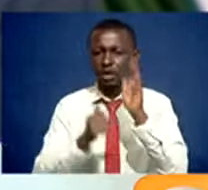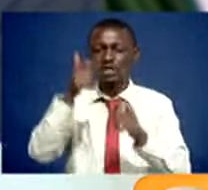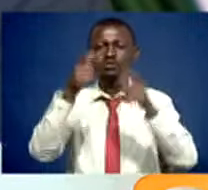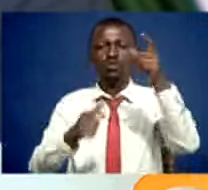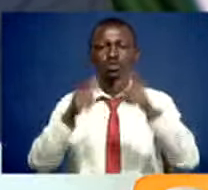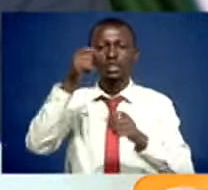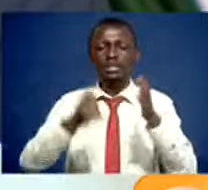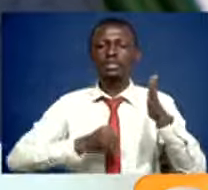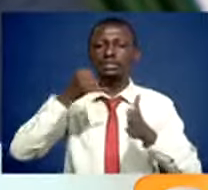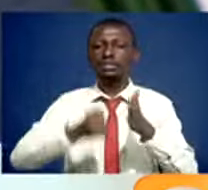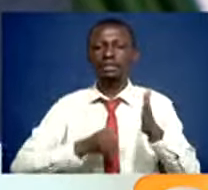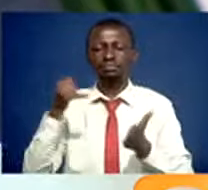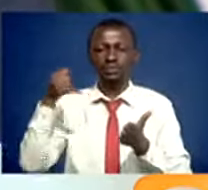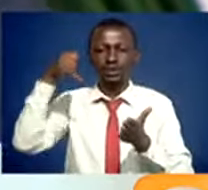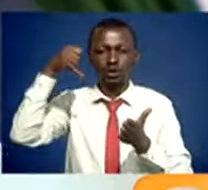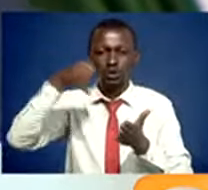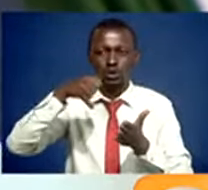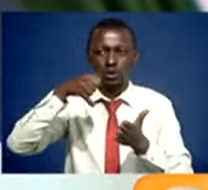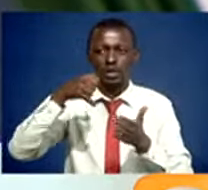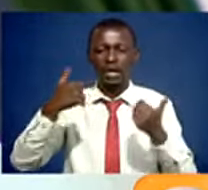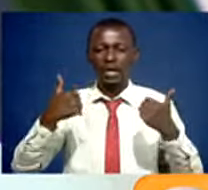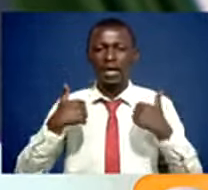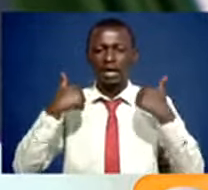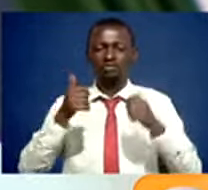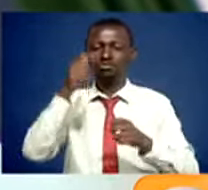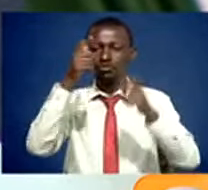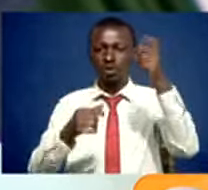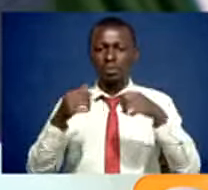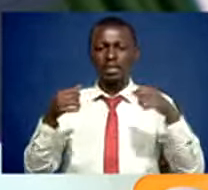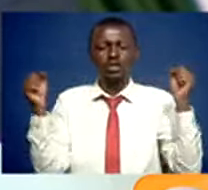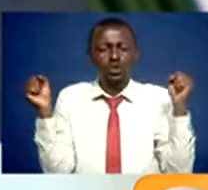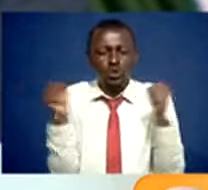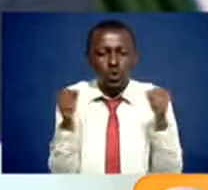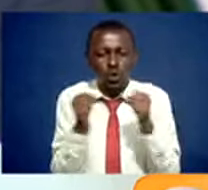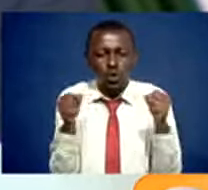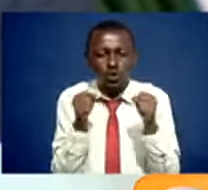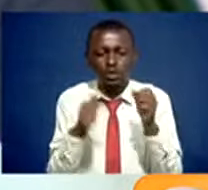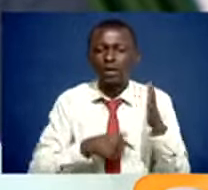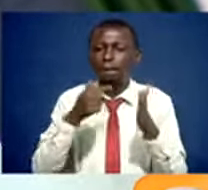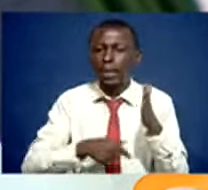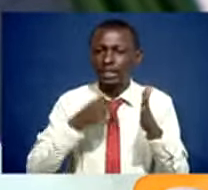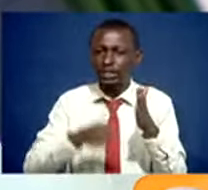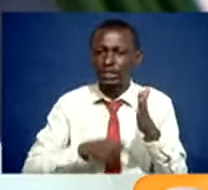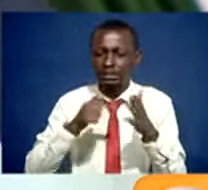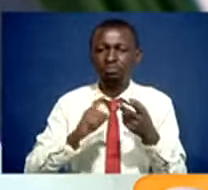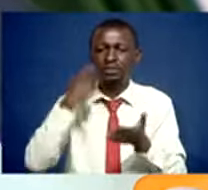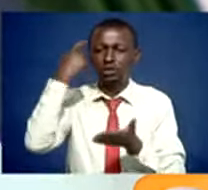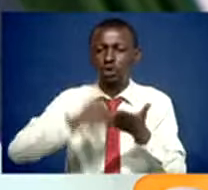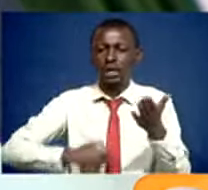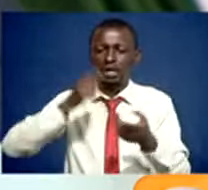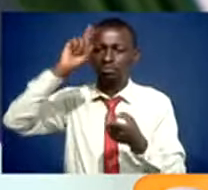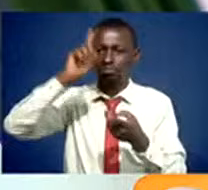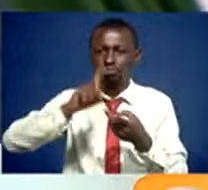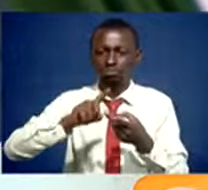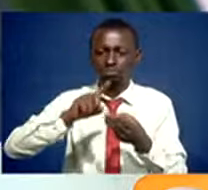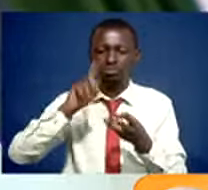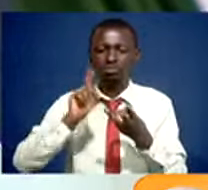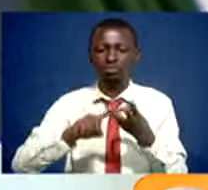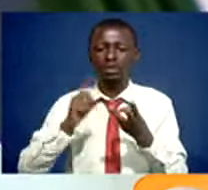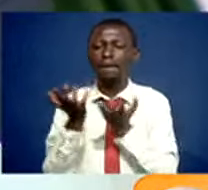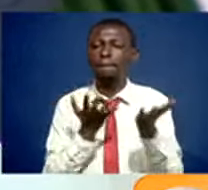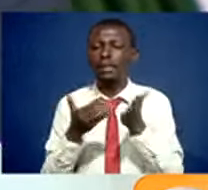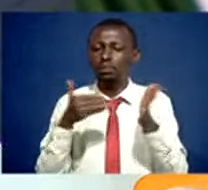covers, among others, installing milk coolers in dairy cooperatives, providing tax incentives, reducing trade